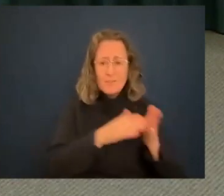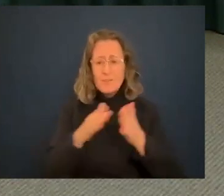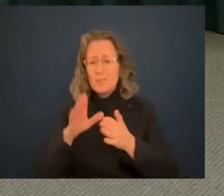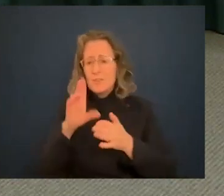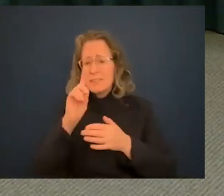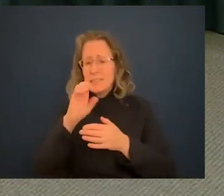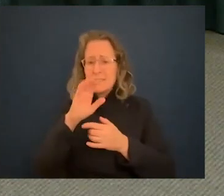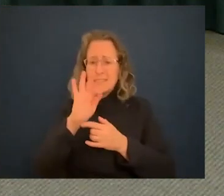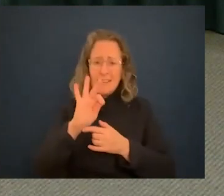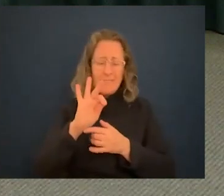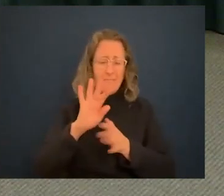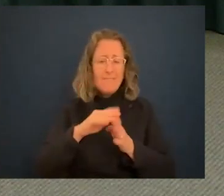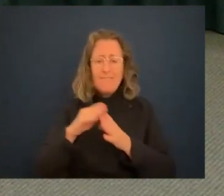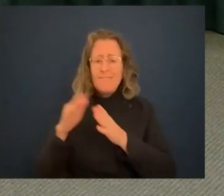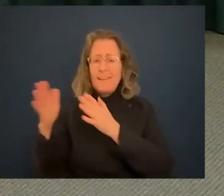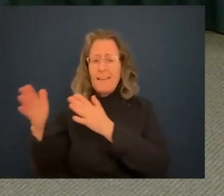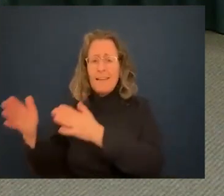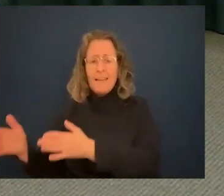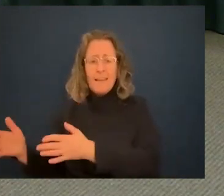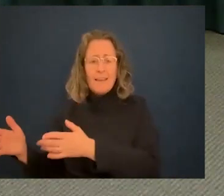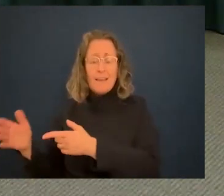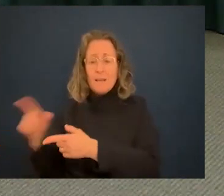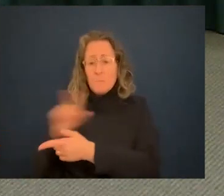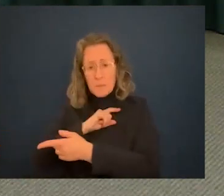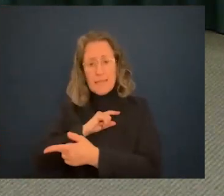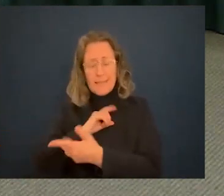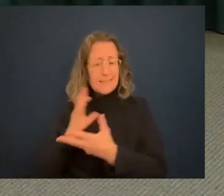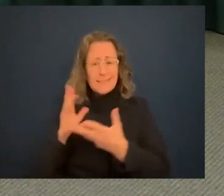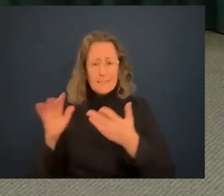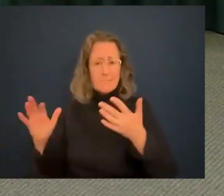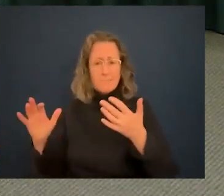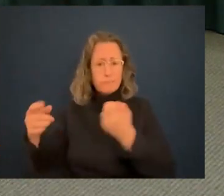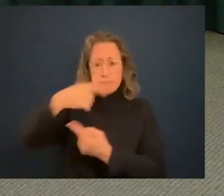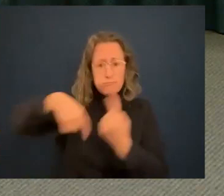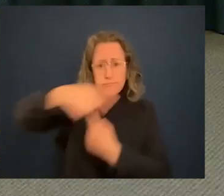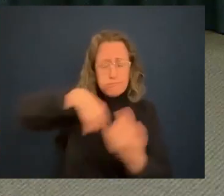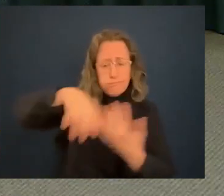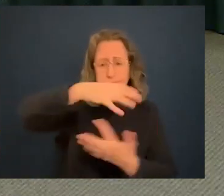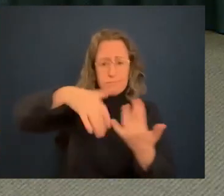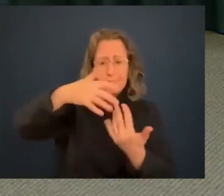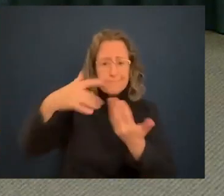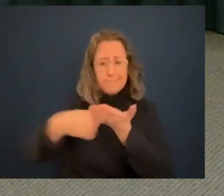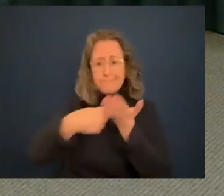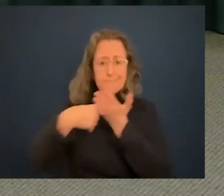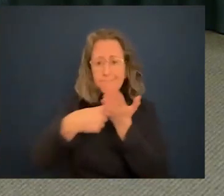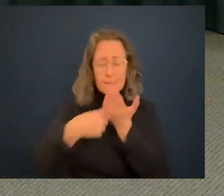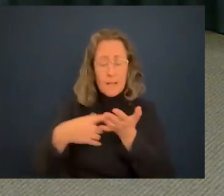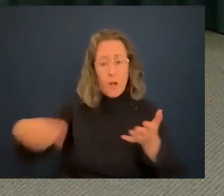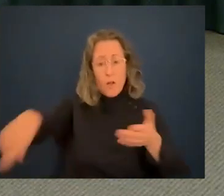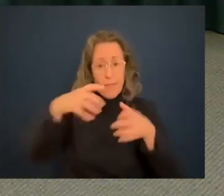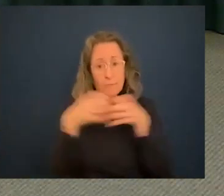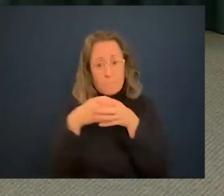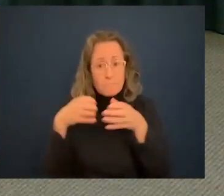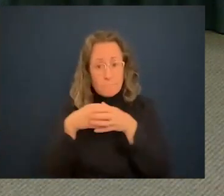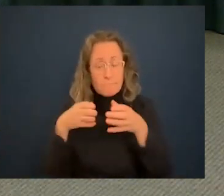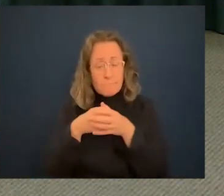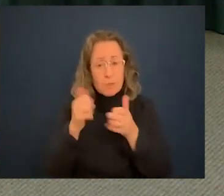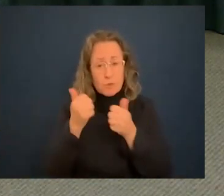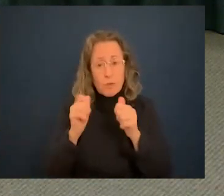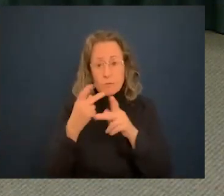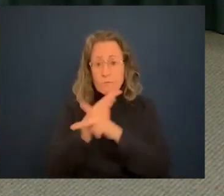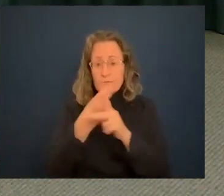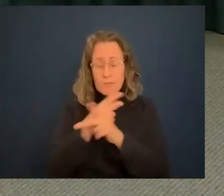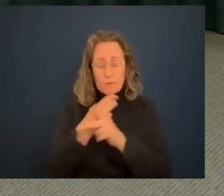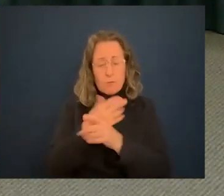the uh even even including the police and are those people sitting in the rooms and figuring out what they need from each other to respond